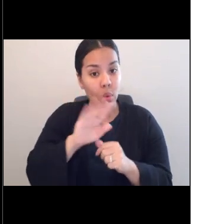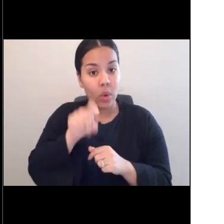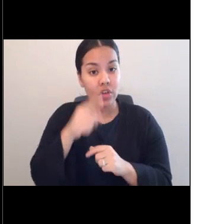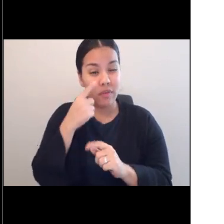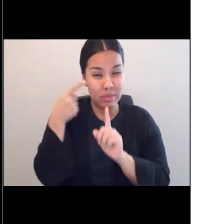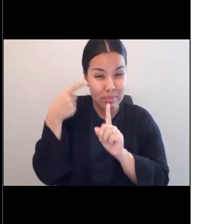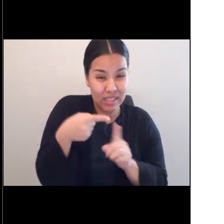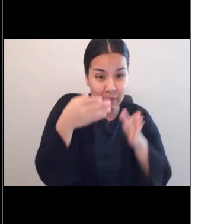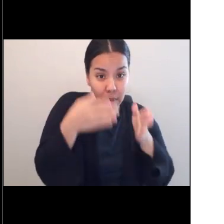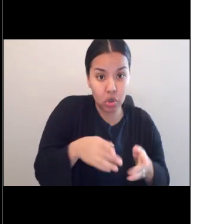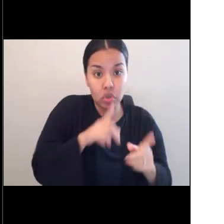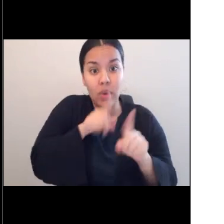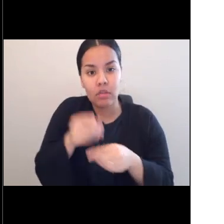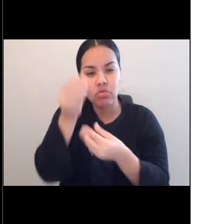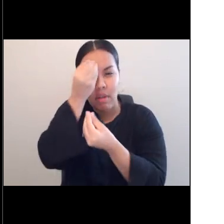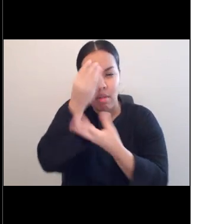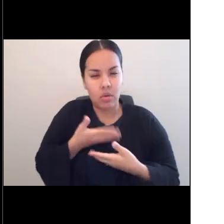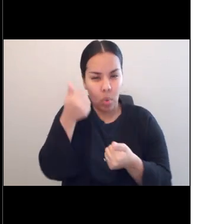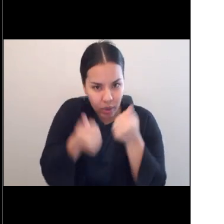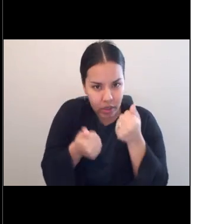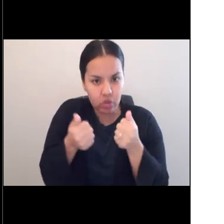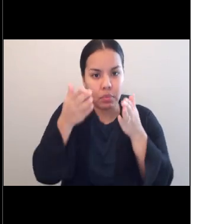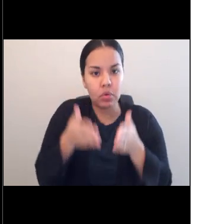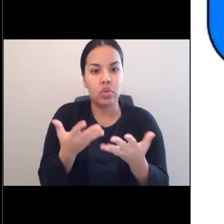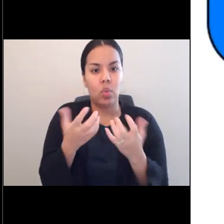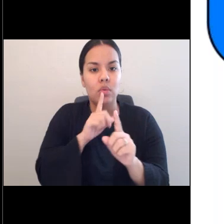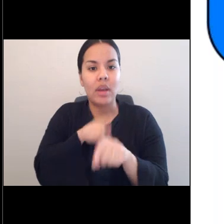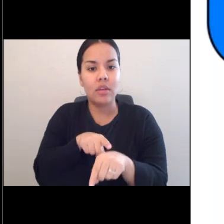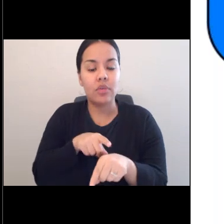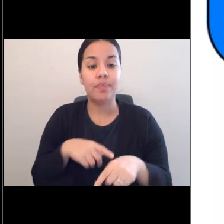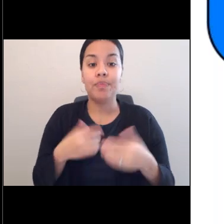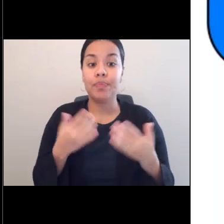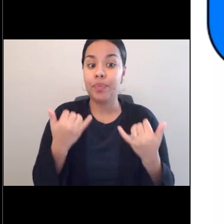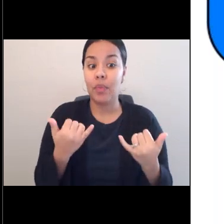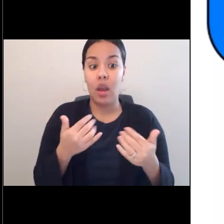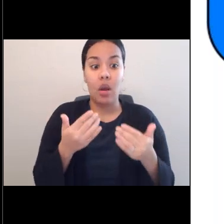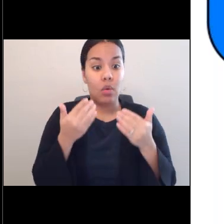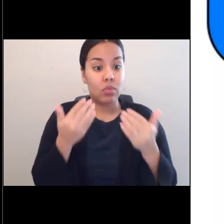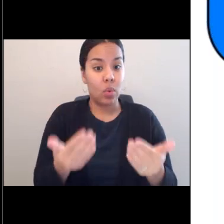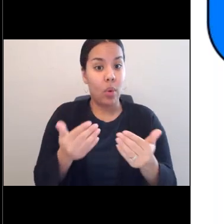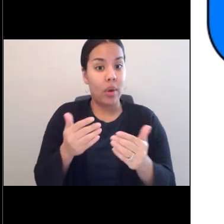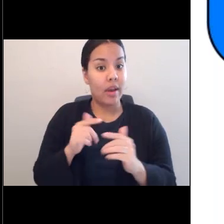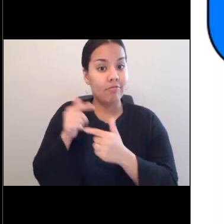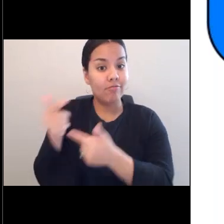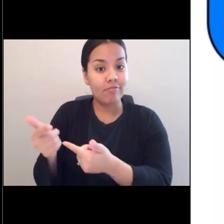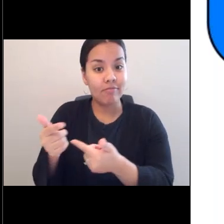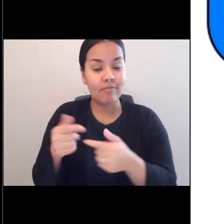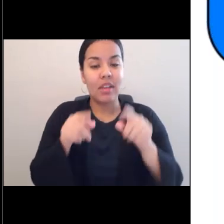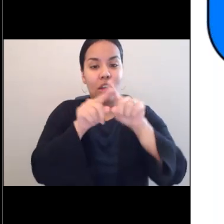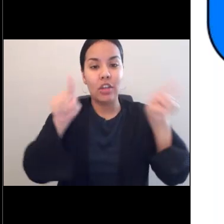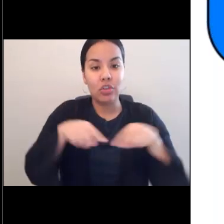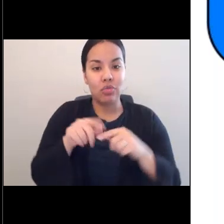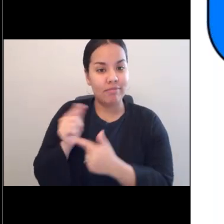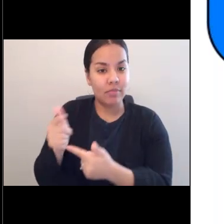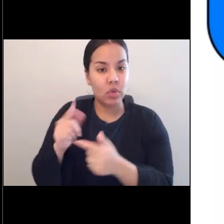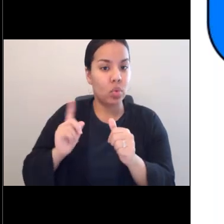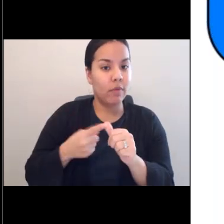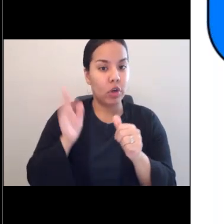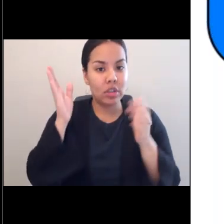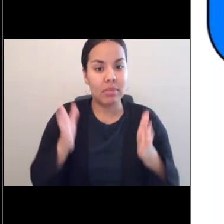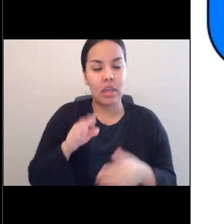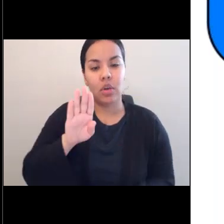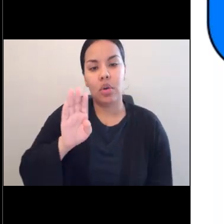us know which one. And now, without further ado, I would like to turn the floor and the screen over to our first speaker, who is